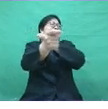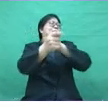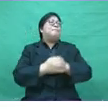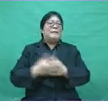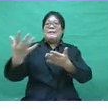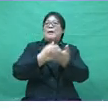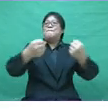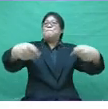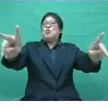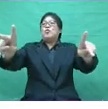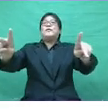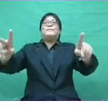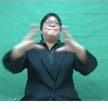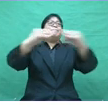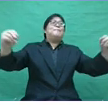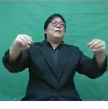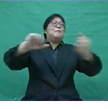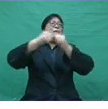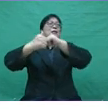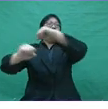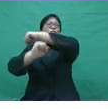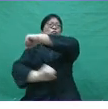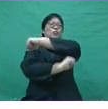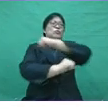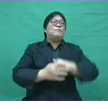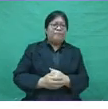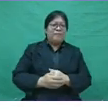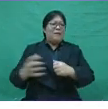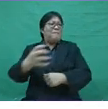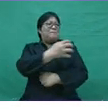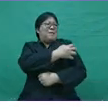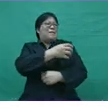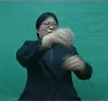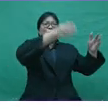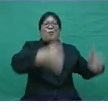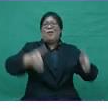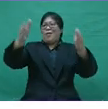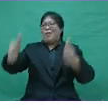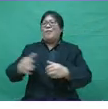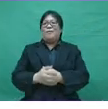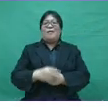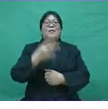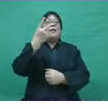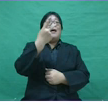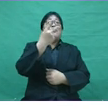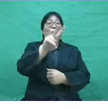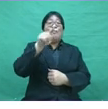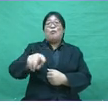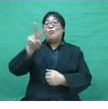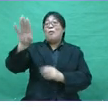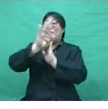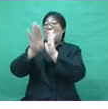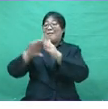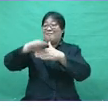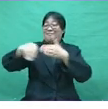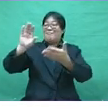to address structural issues. In empowering the people, RM 12.23 billion was injected